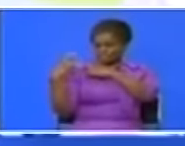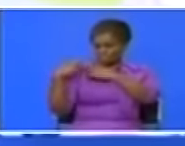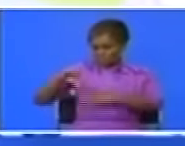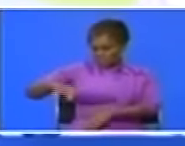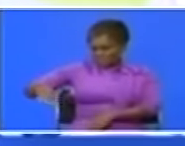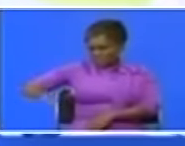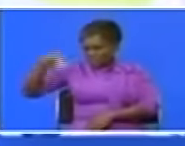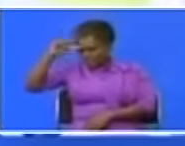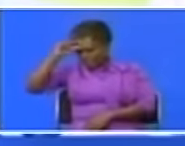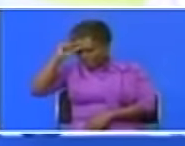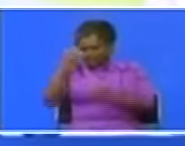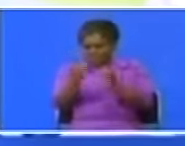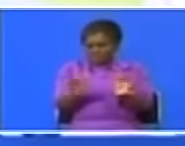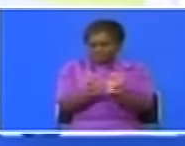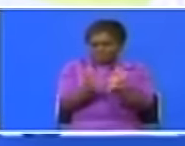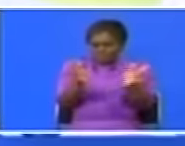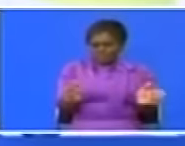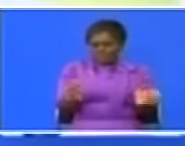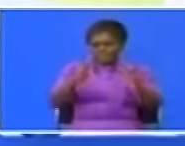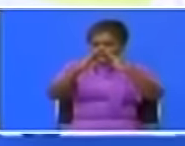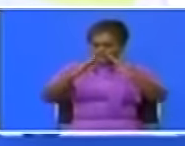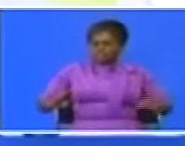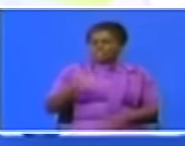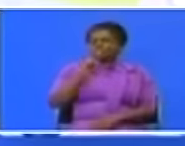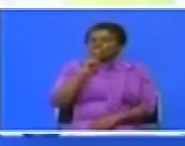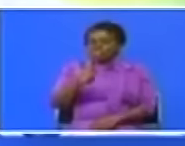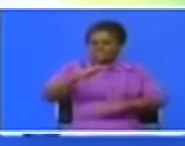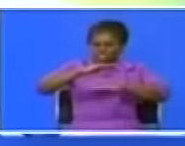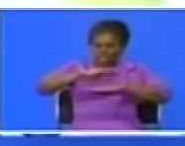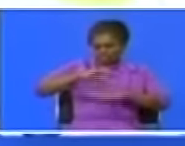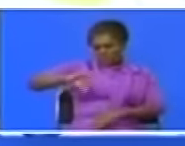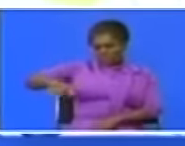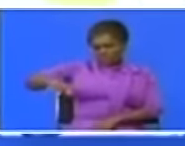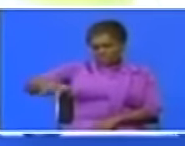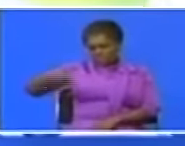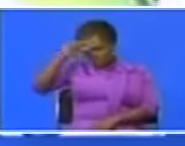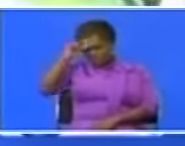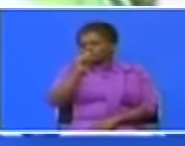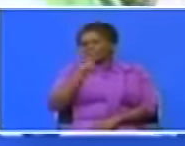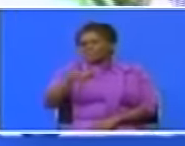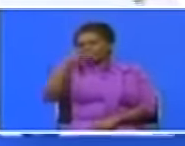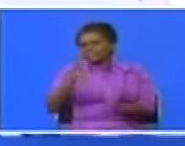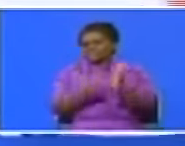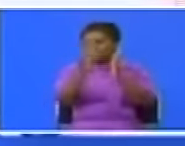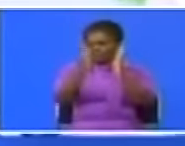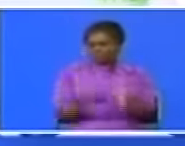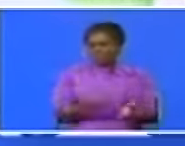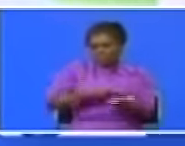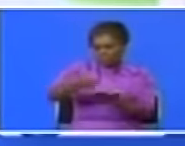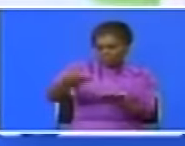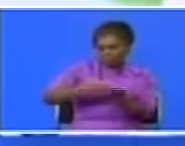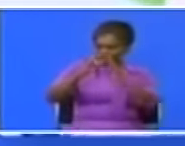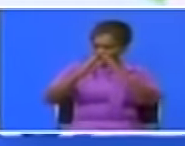governments, is public housing. It is not now for the county government to become a private developer, starting to sell